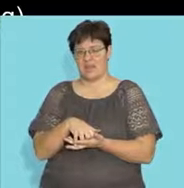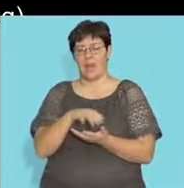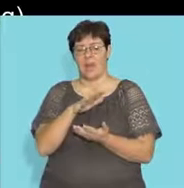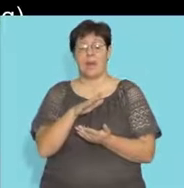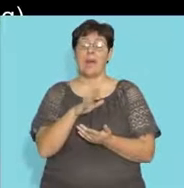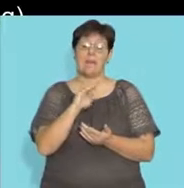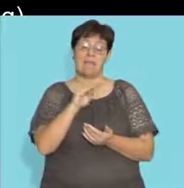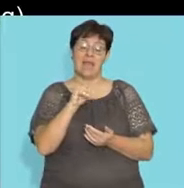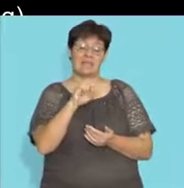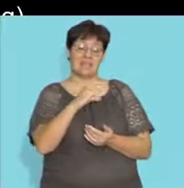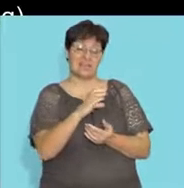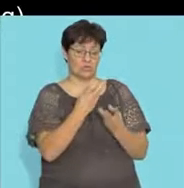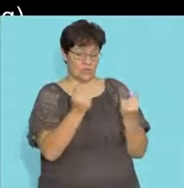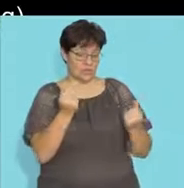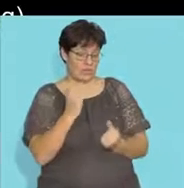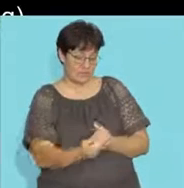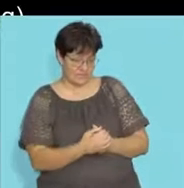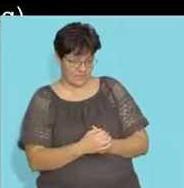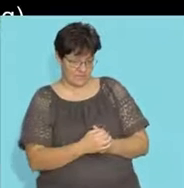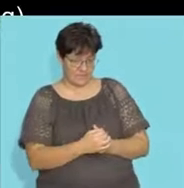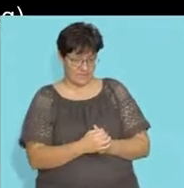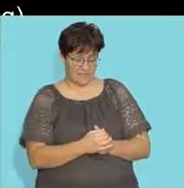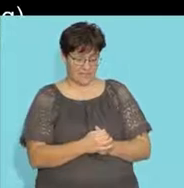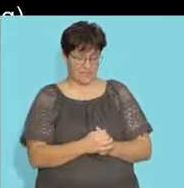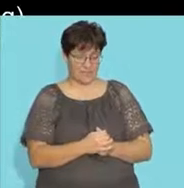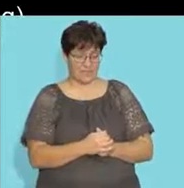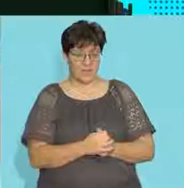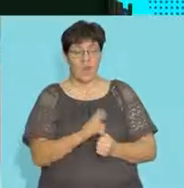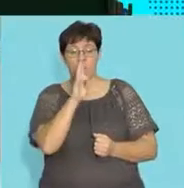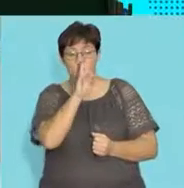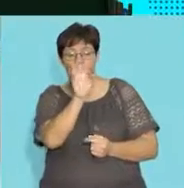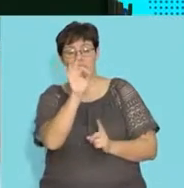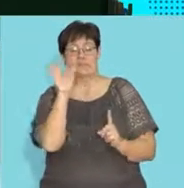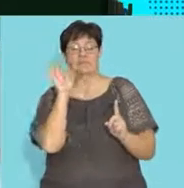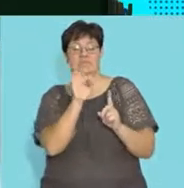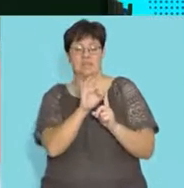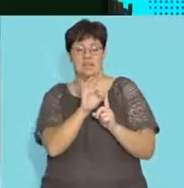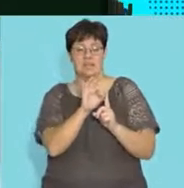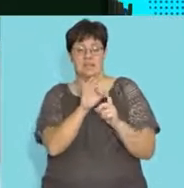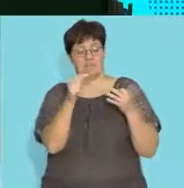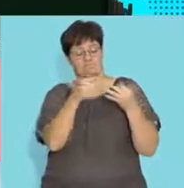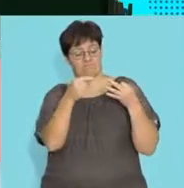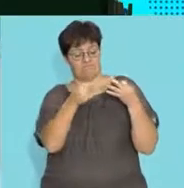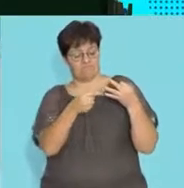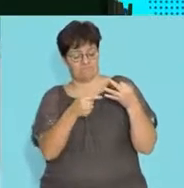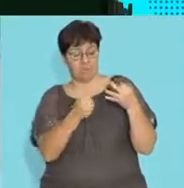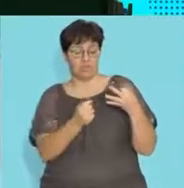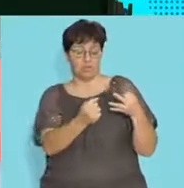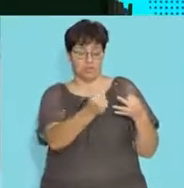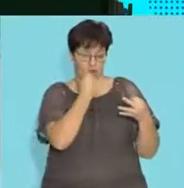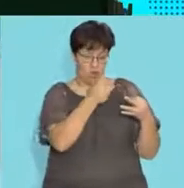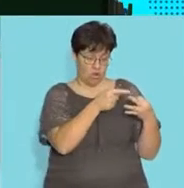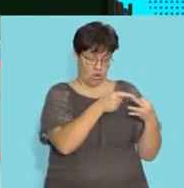basic solution that will form here. So you will go look at your specific reactant that's